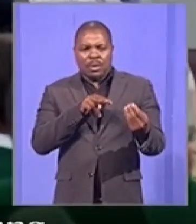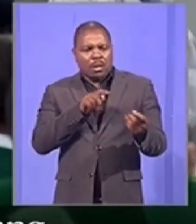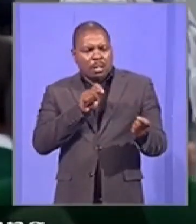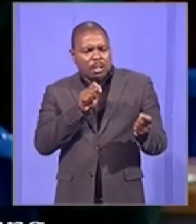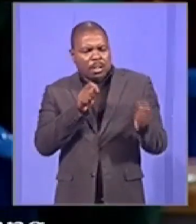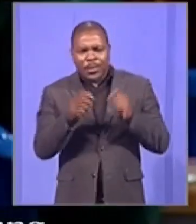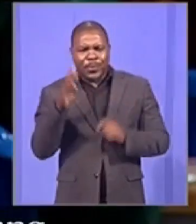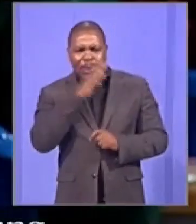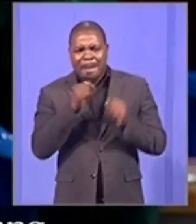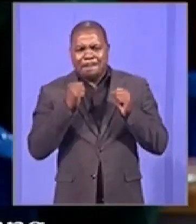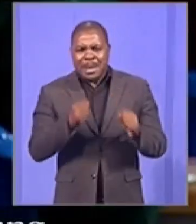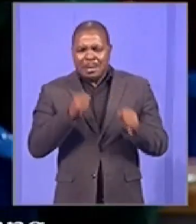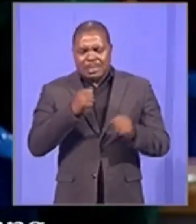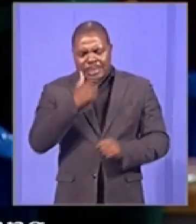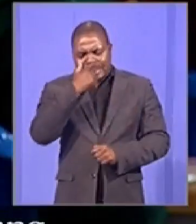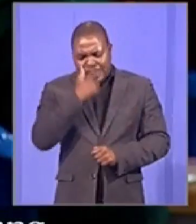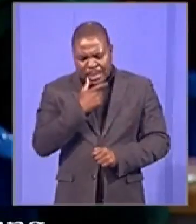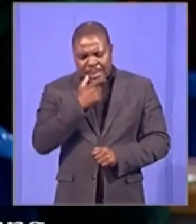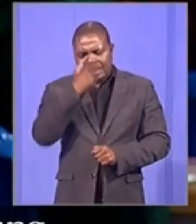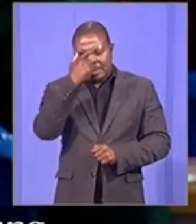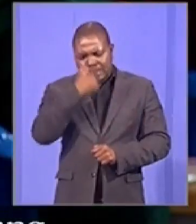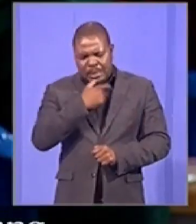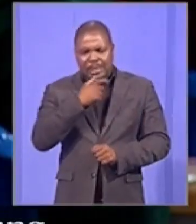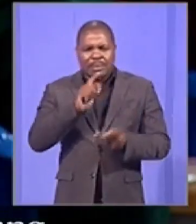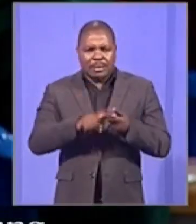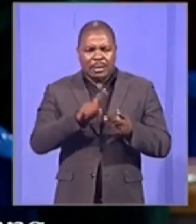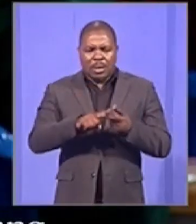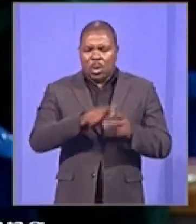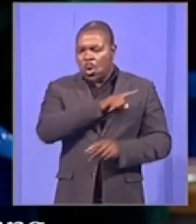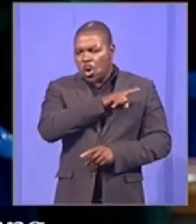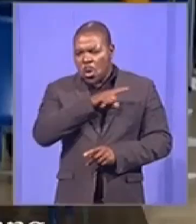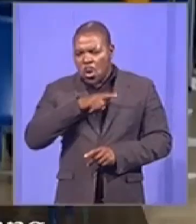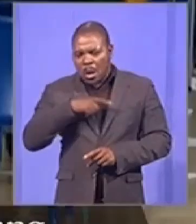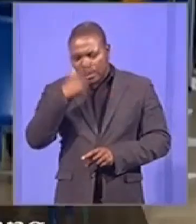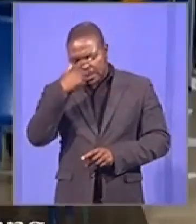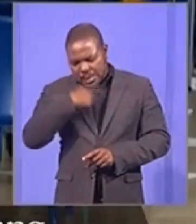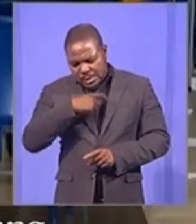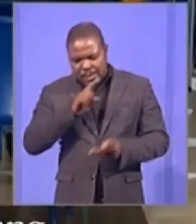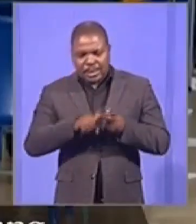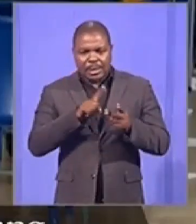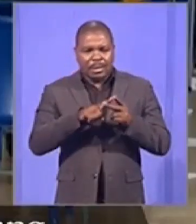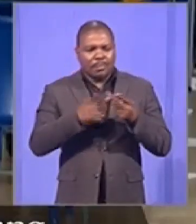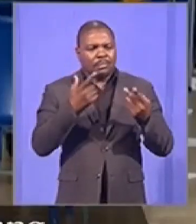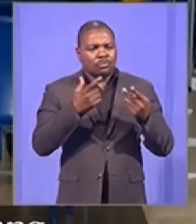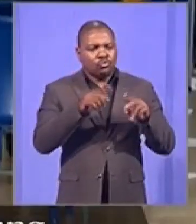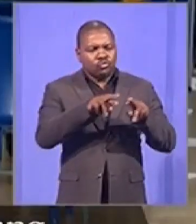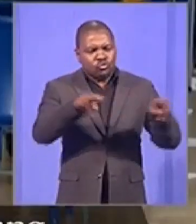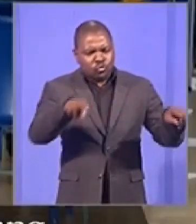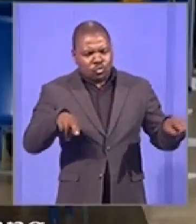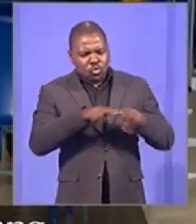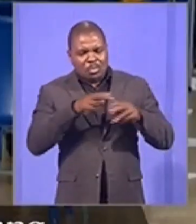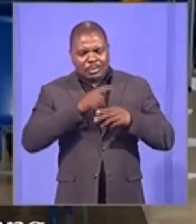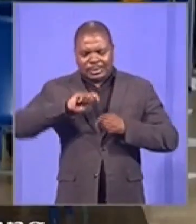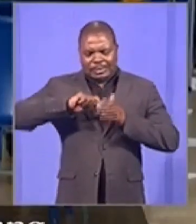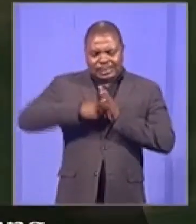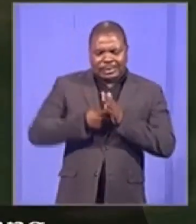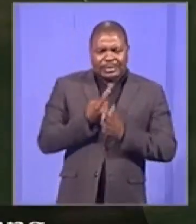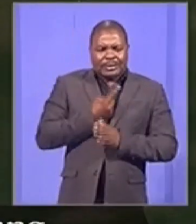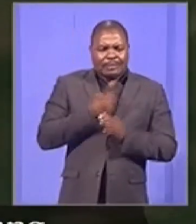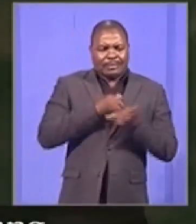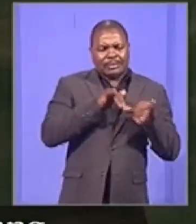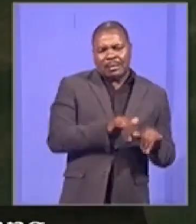phetogo, ngwano a thoma go phela a nyamile sebaka se se telele, a te tswalela ka dibeke tse pedi le go